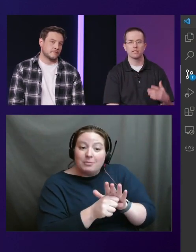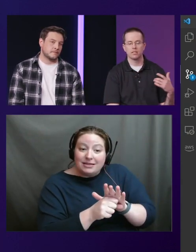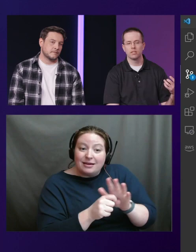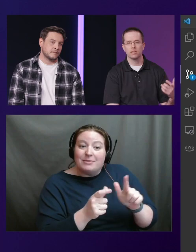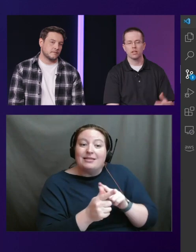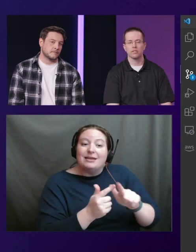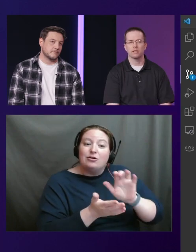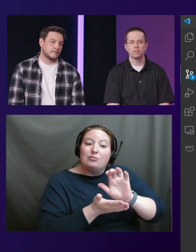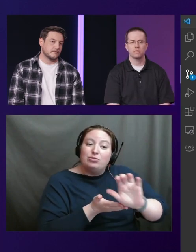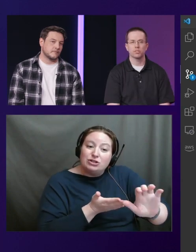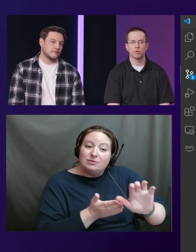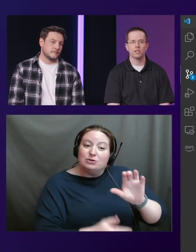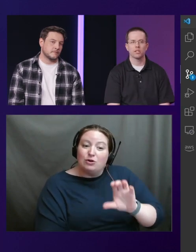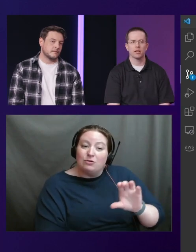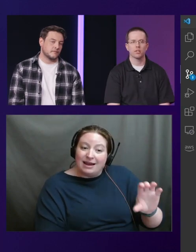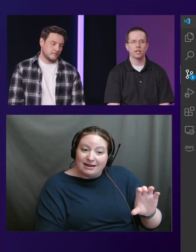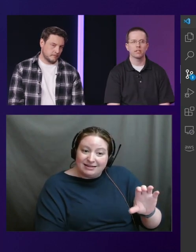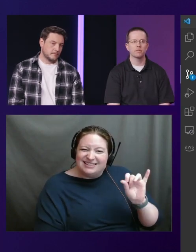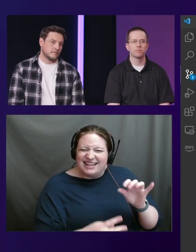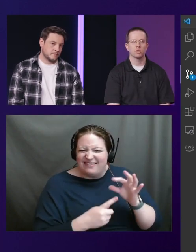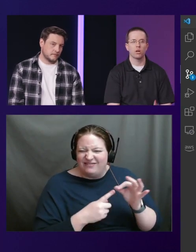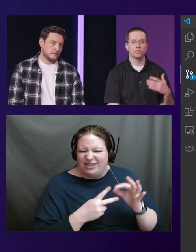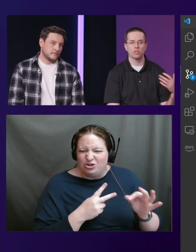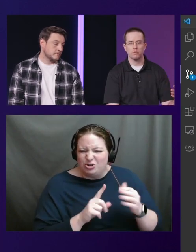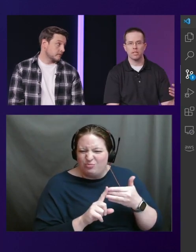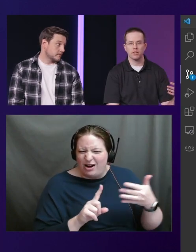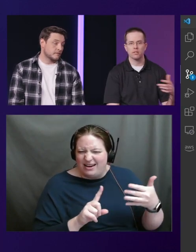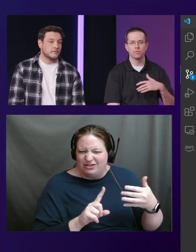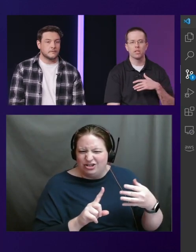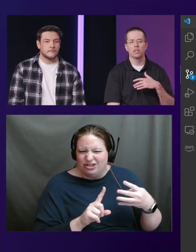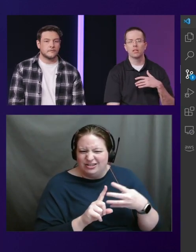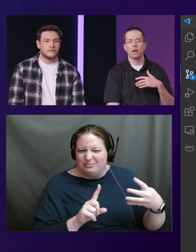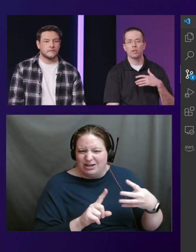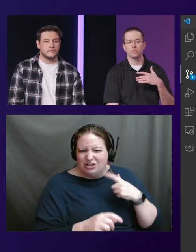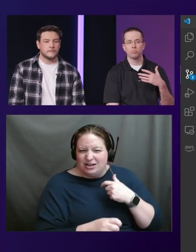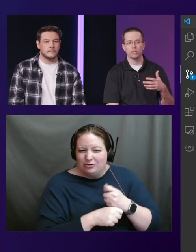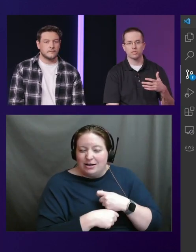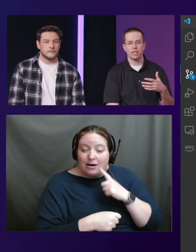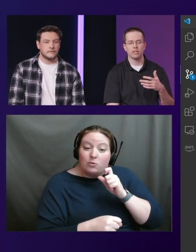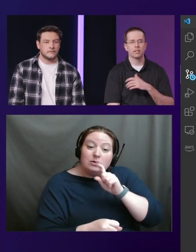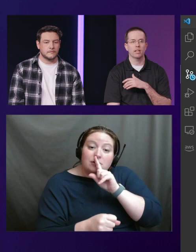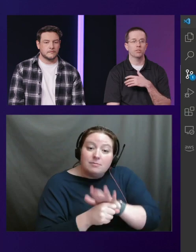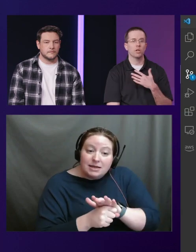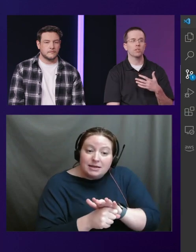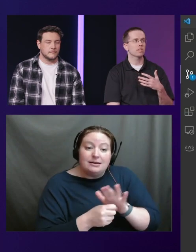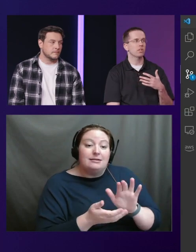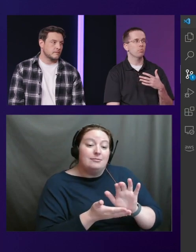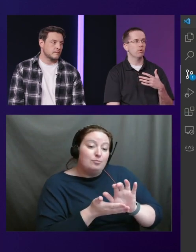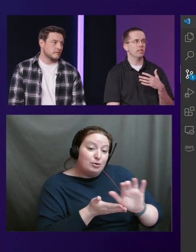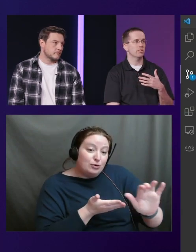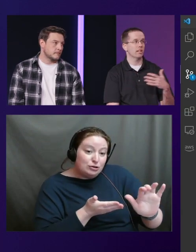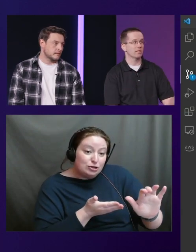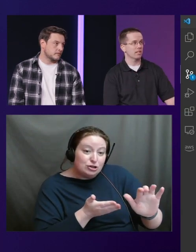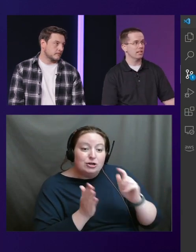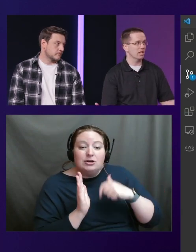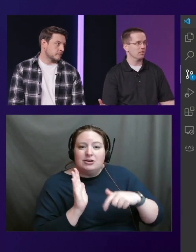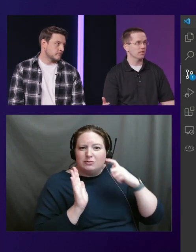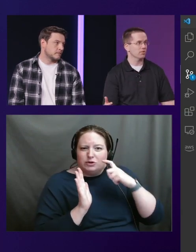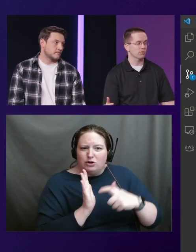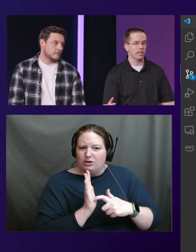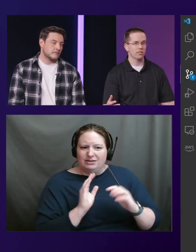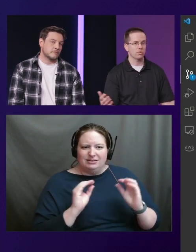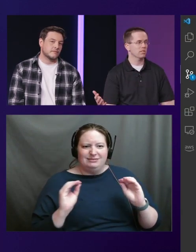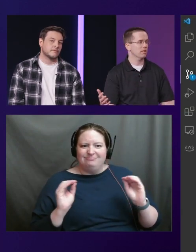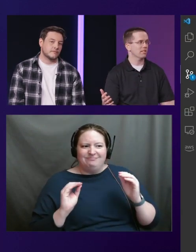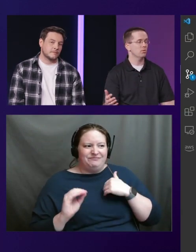into that feature branch that I created. So I'll do the commit here. I'm going to do the push then, and you'll notice at no point did I set any Git